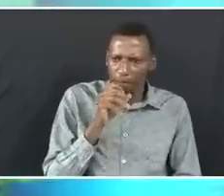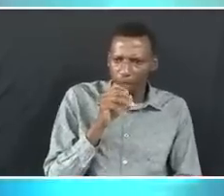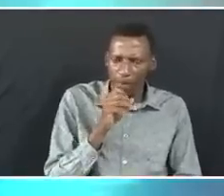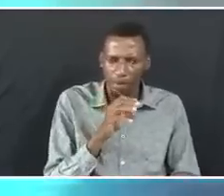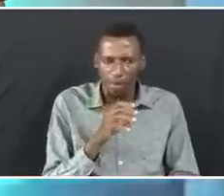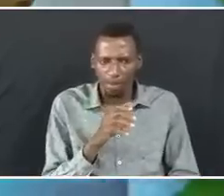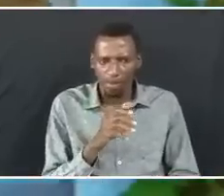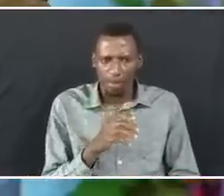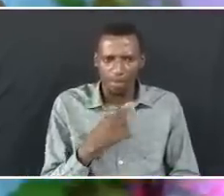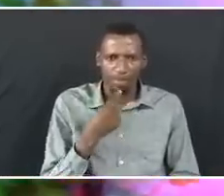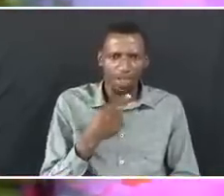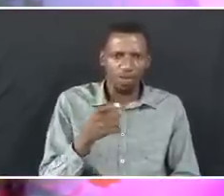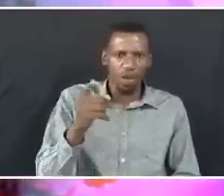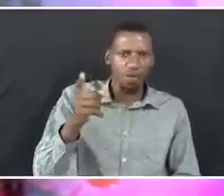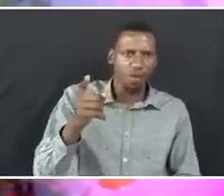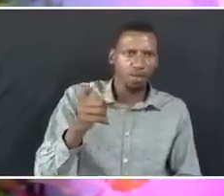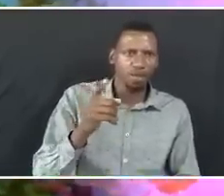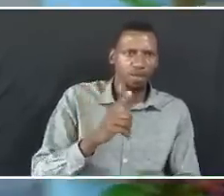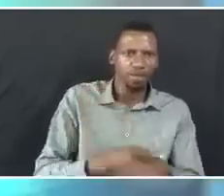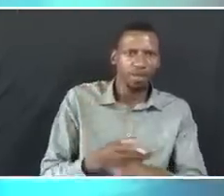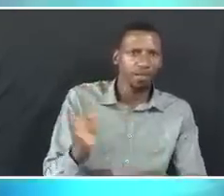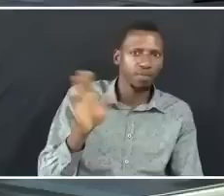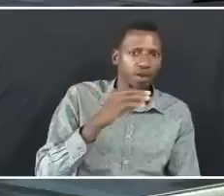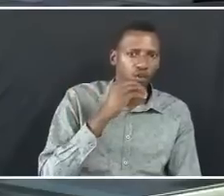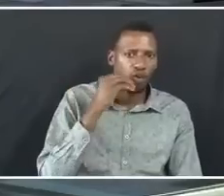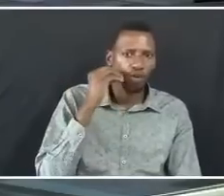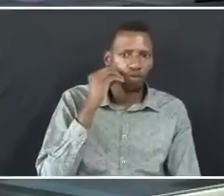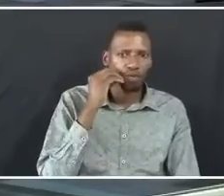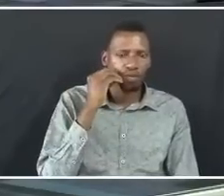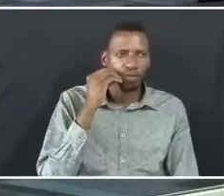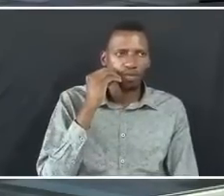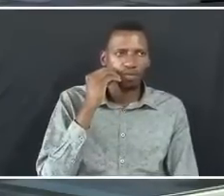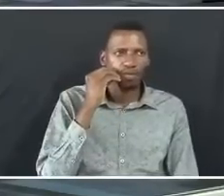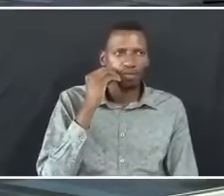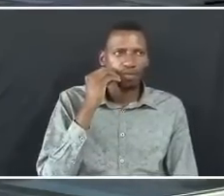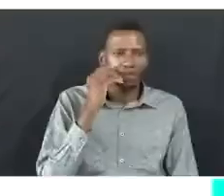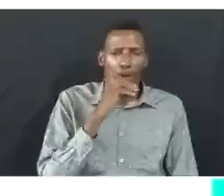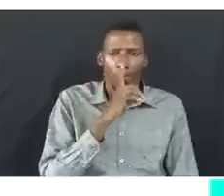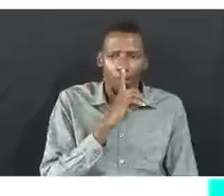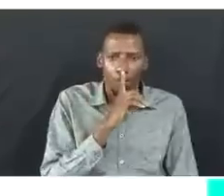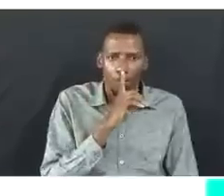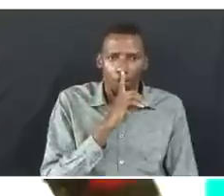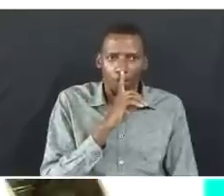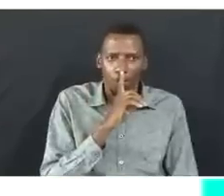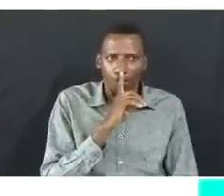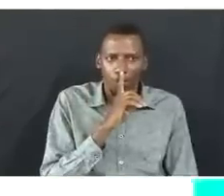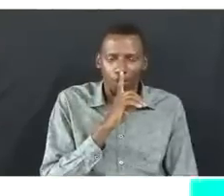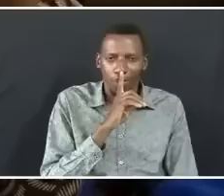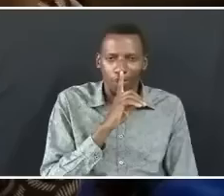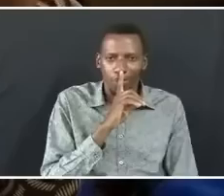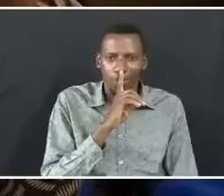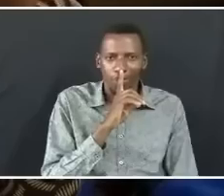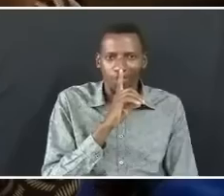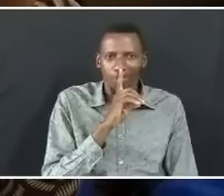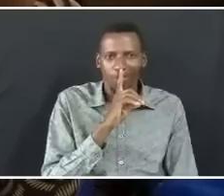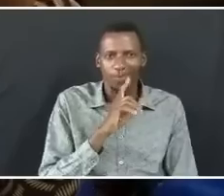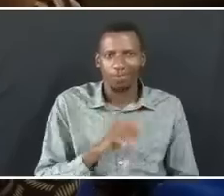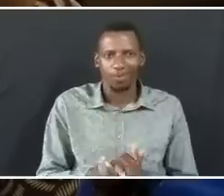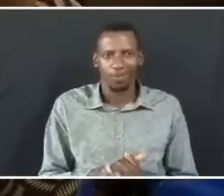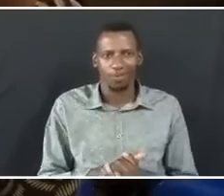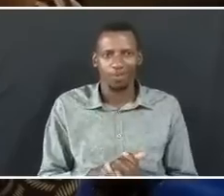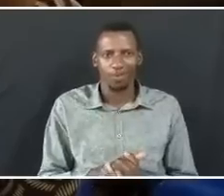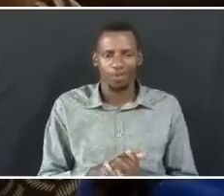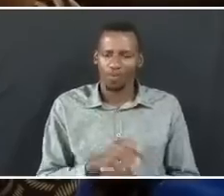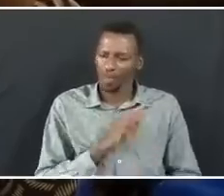wezi tuletea yu ujinga. Ukirudi kwa, you try, wezi, unanyamaza. It just